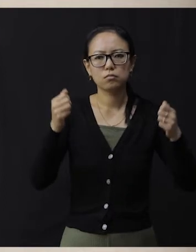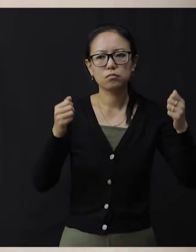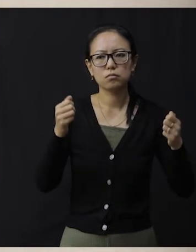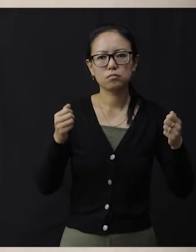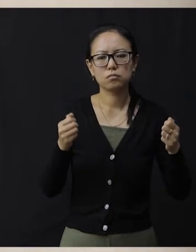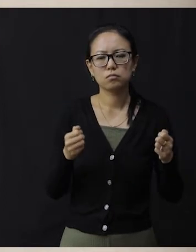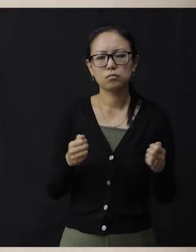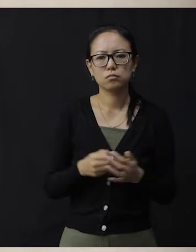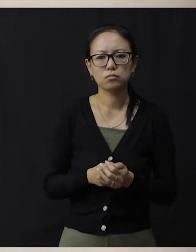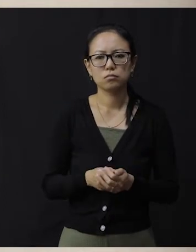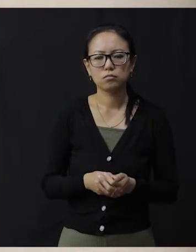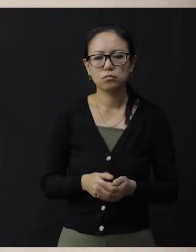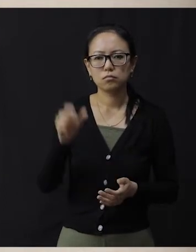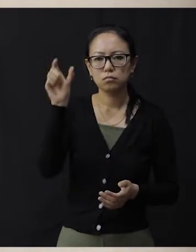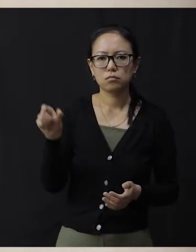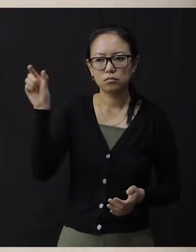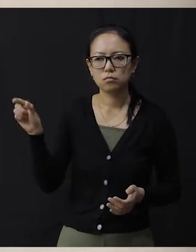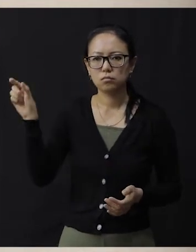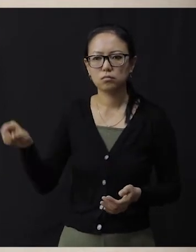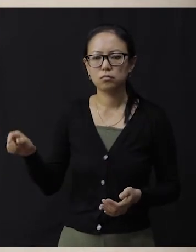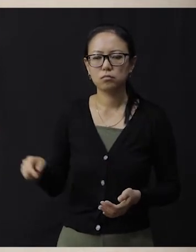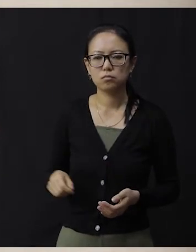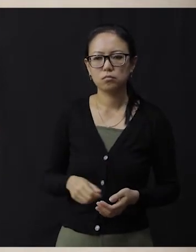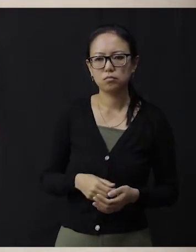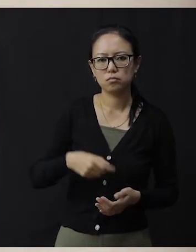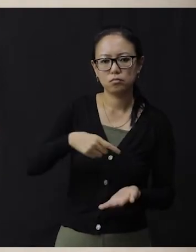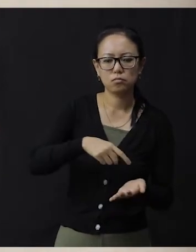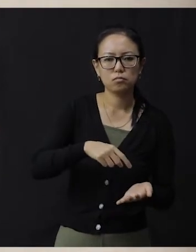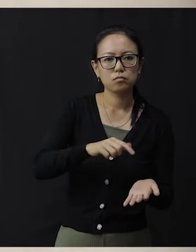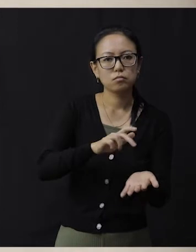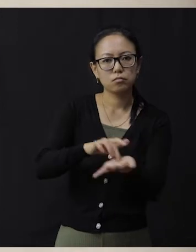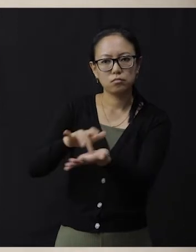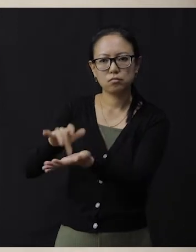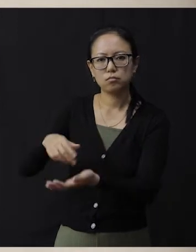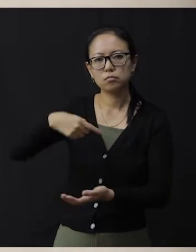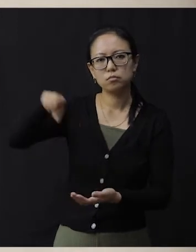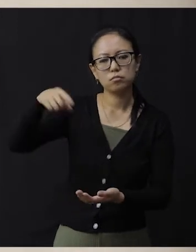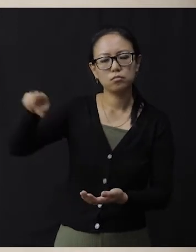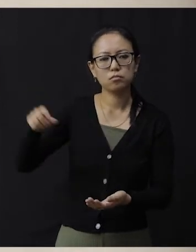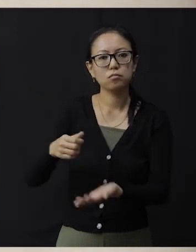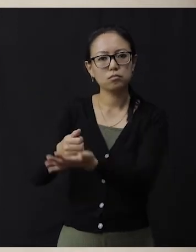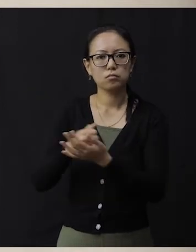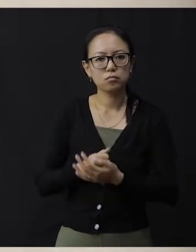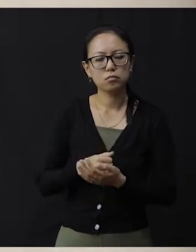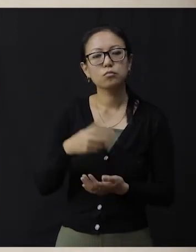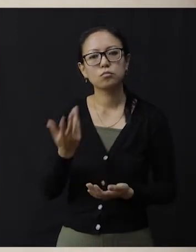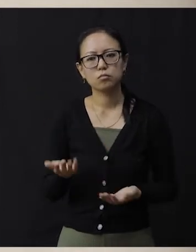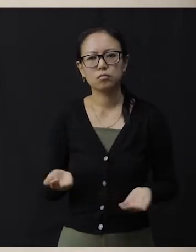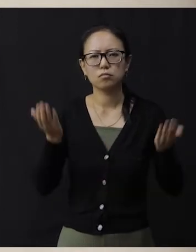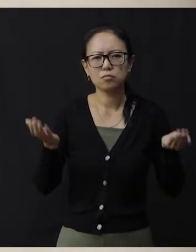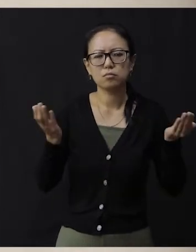us, or that carries the goods and the people from one place to another place is known as a means